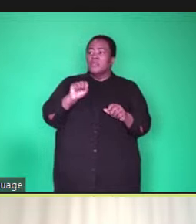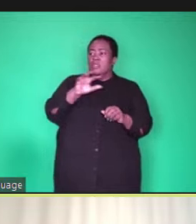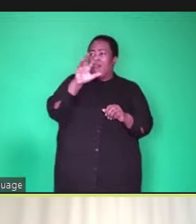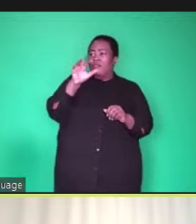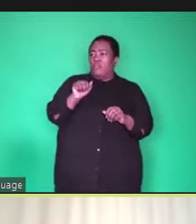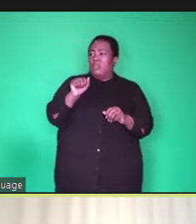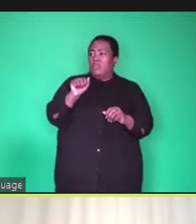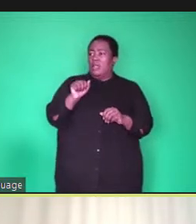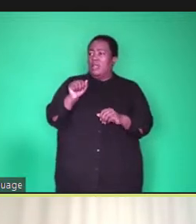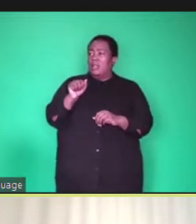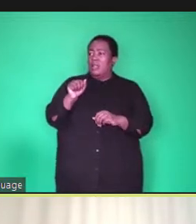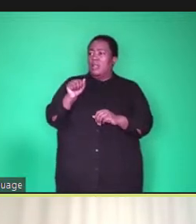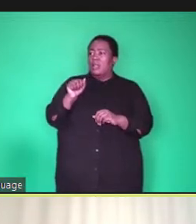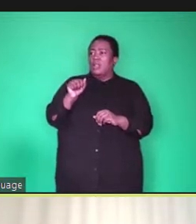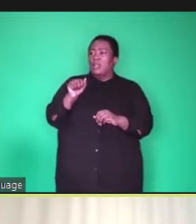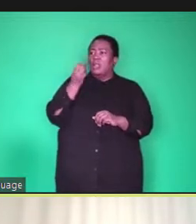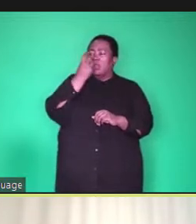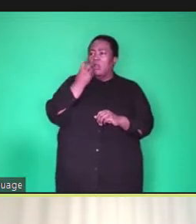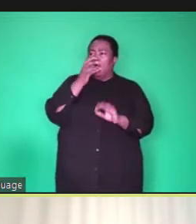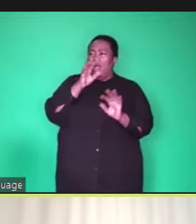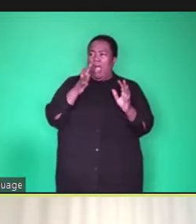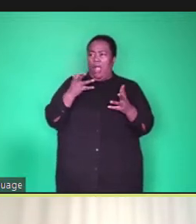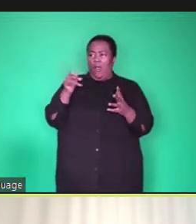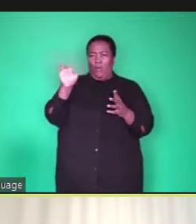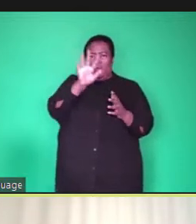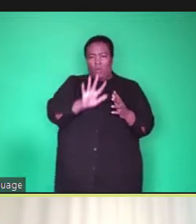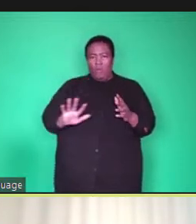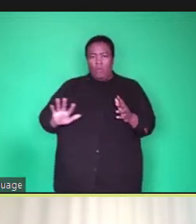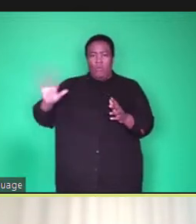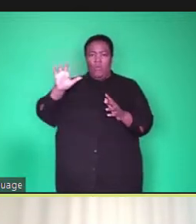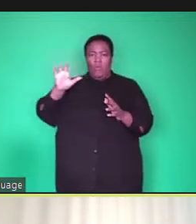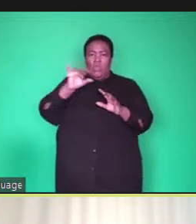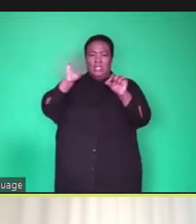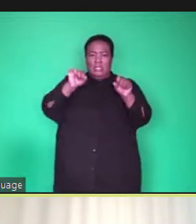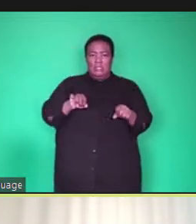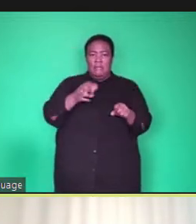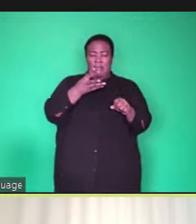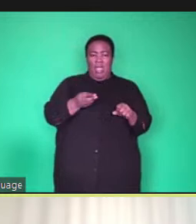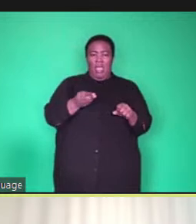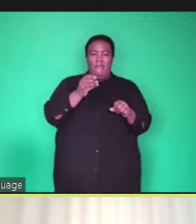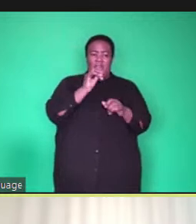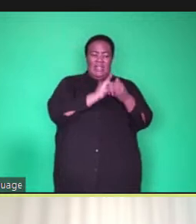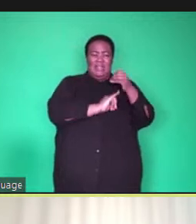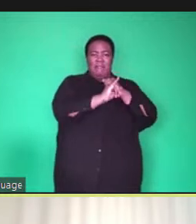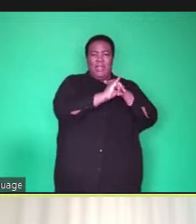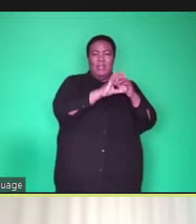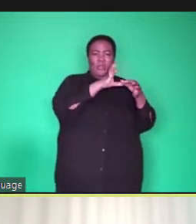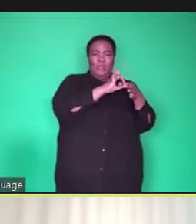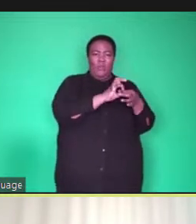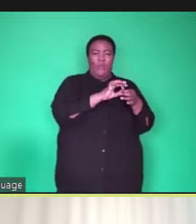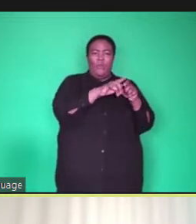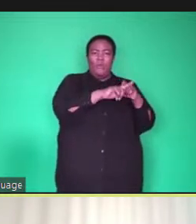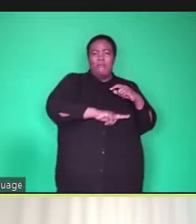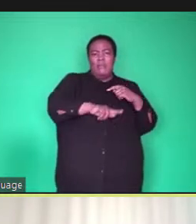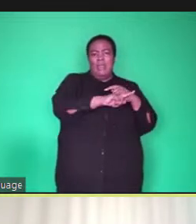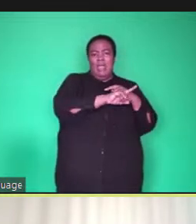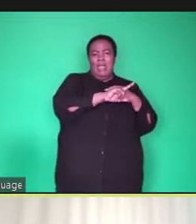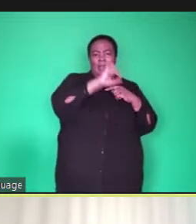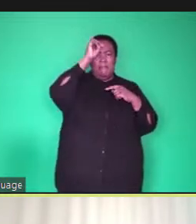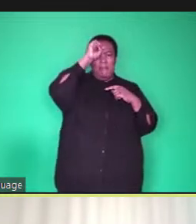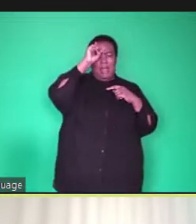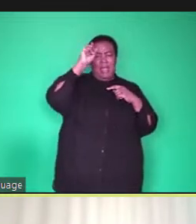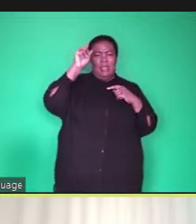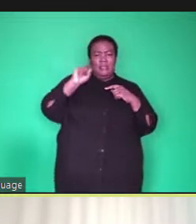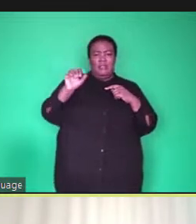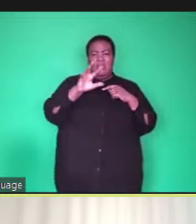like, in which a system created independent homelands as labor reserves and relegated Black South Africans to the